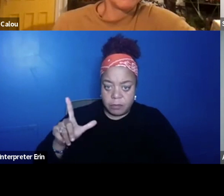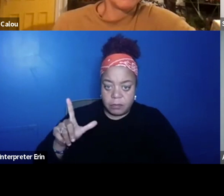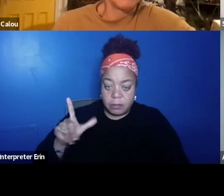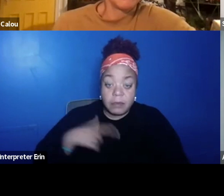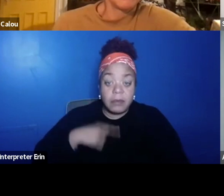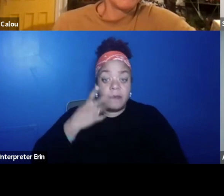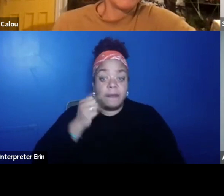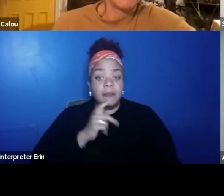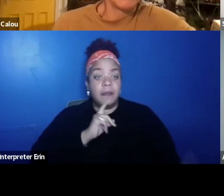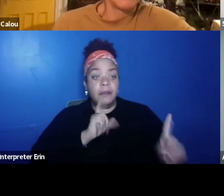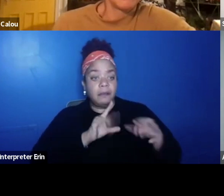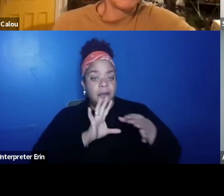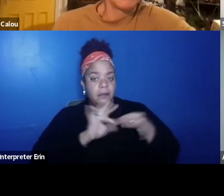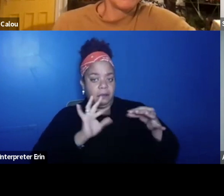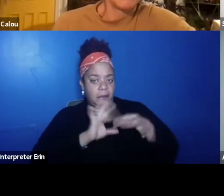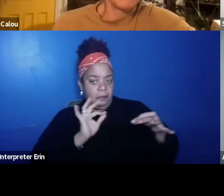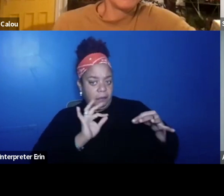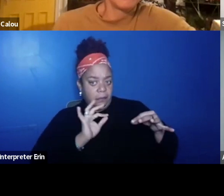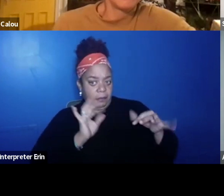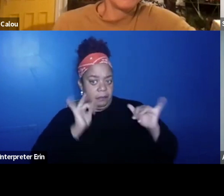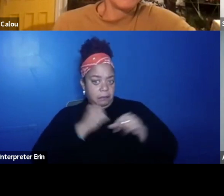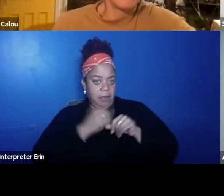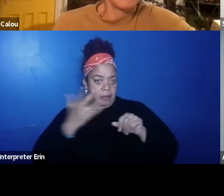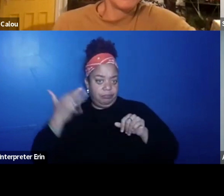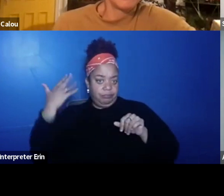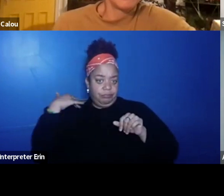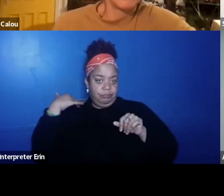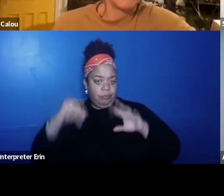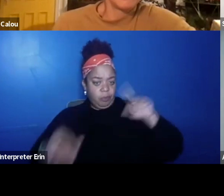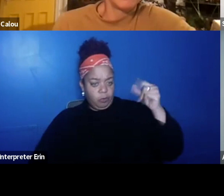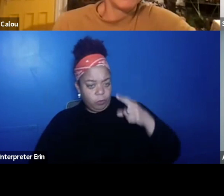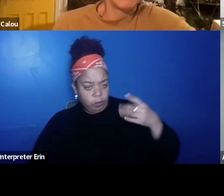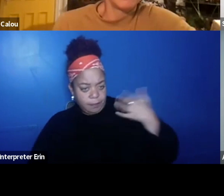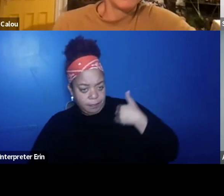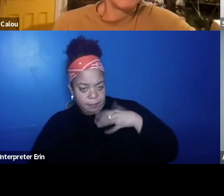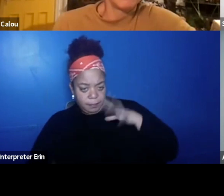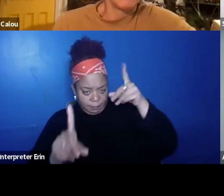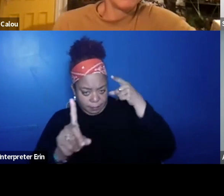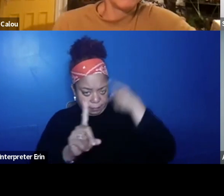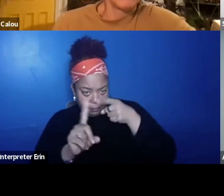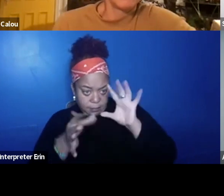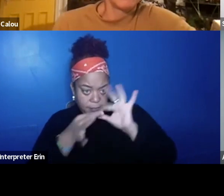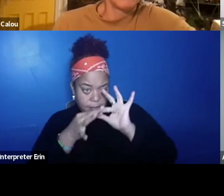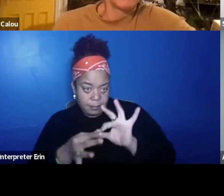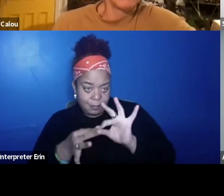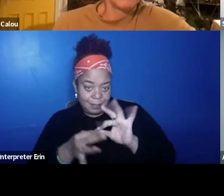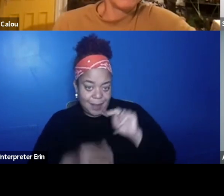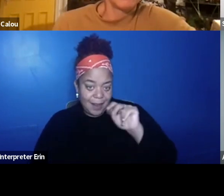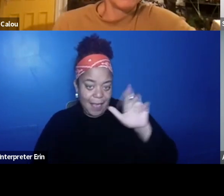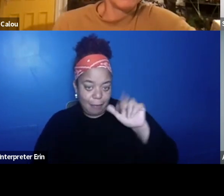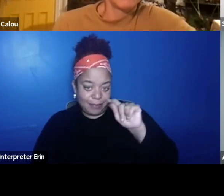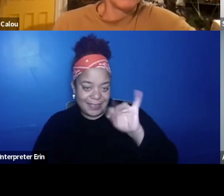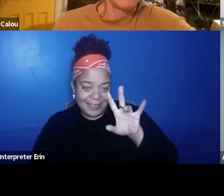a question in the chat that was specific to the narrative of mandated reporters. I'm going to